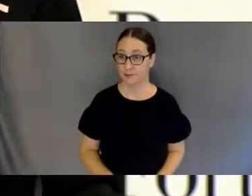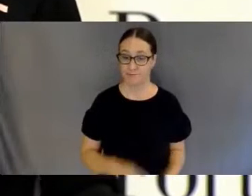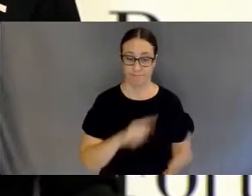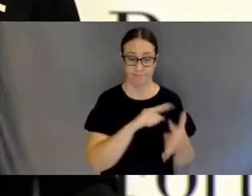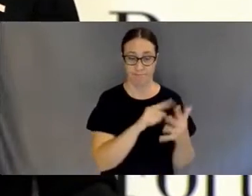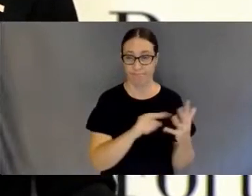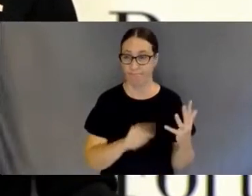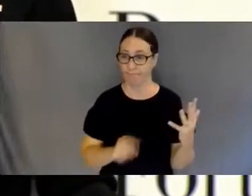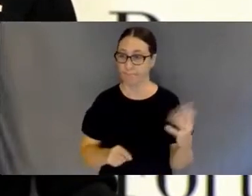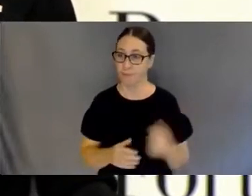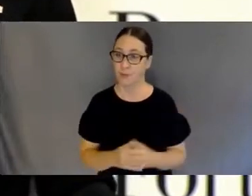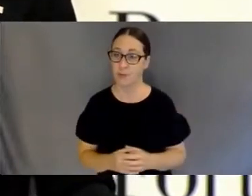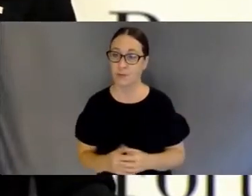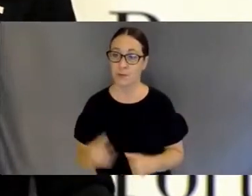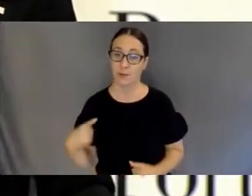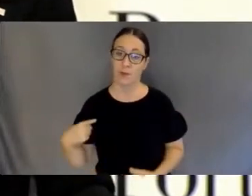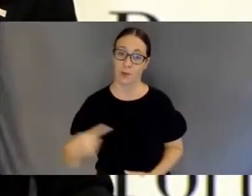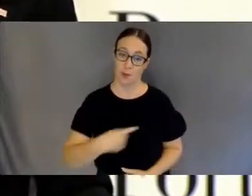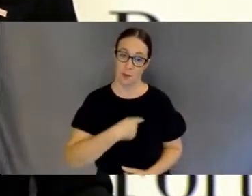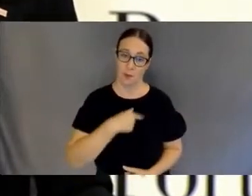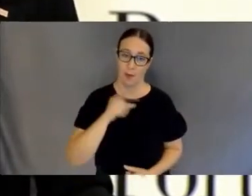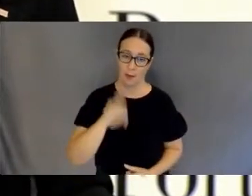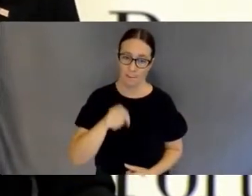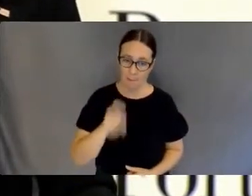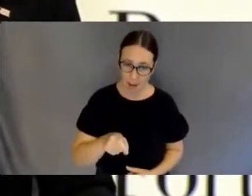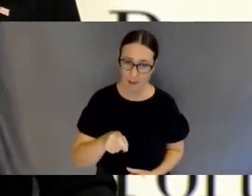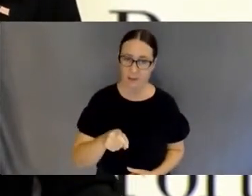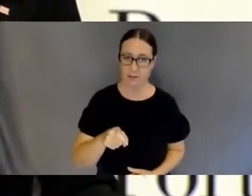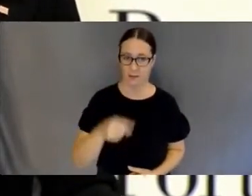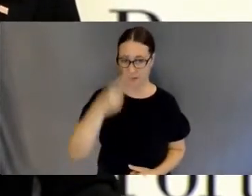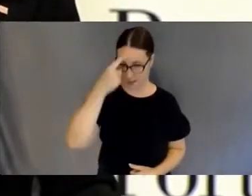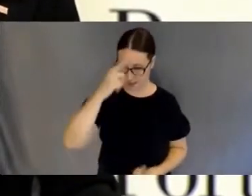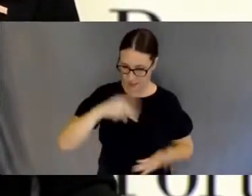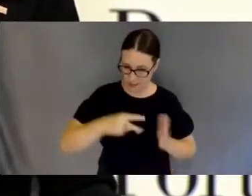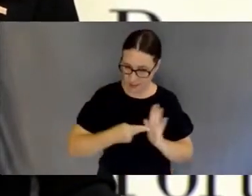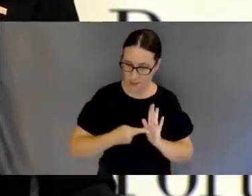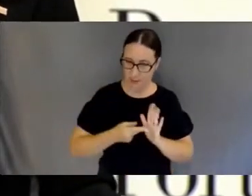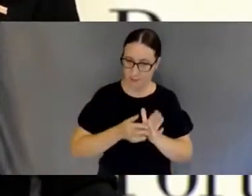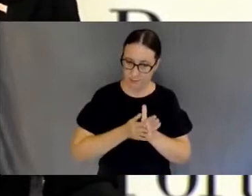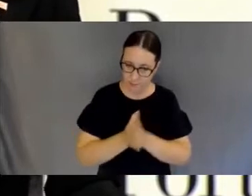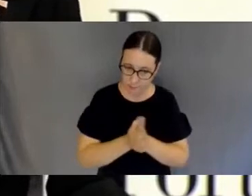We must be intentional.